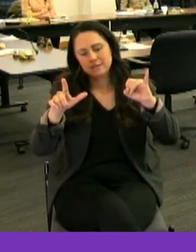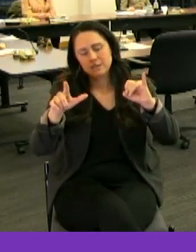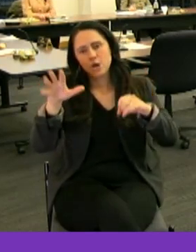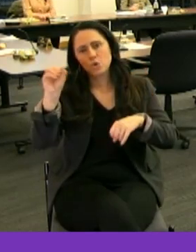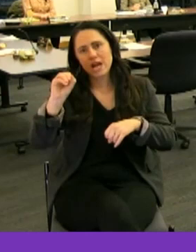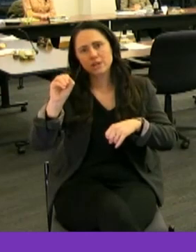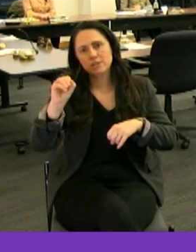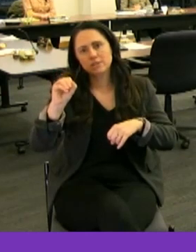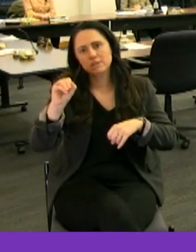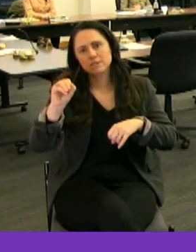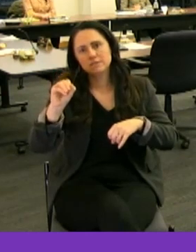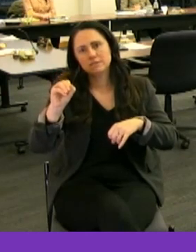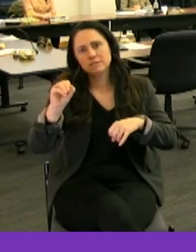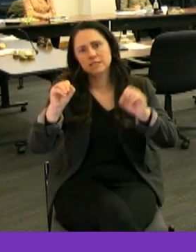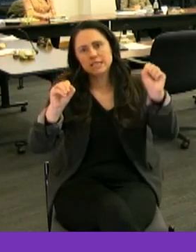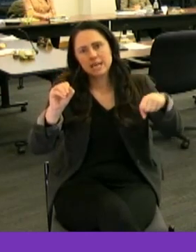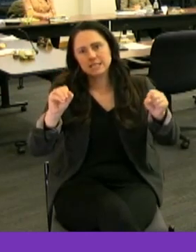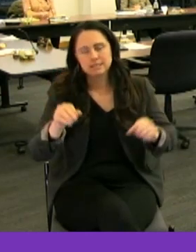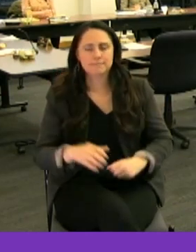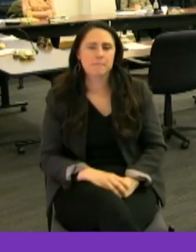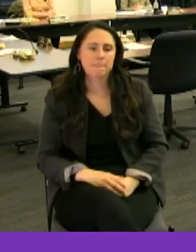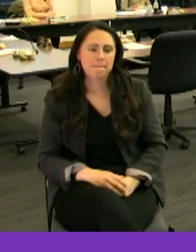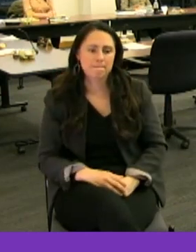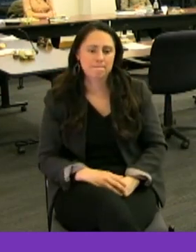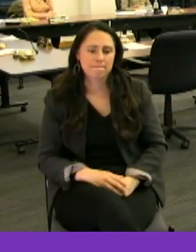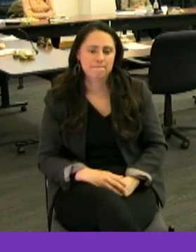And O'Connell. Yes.